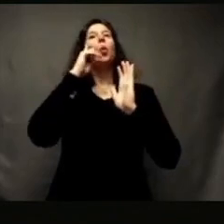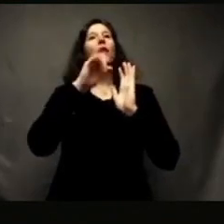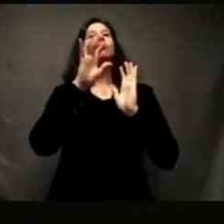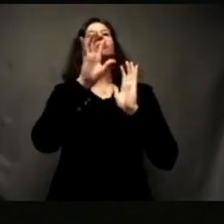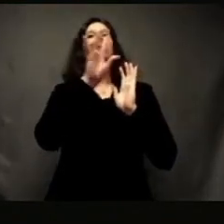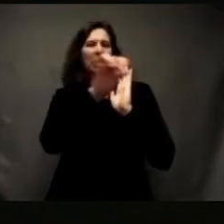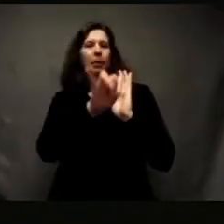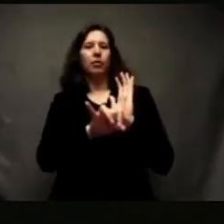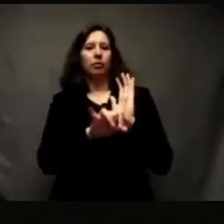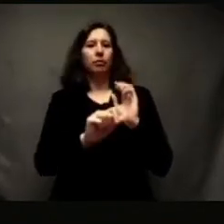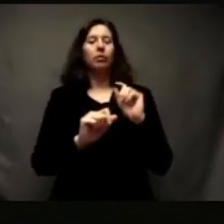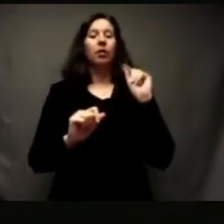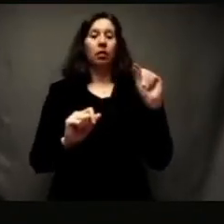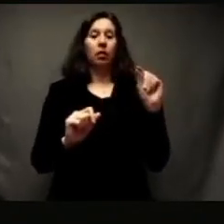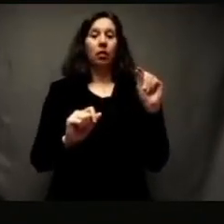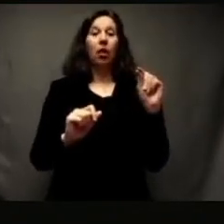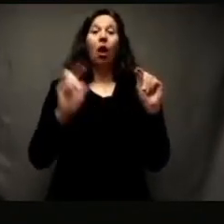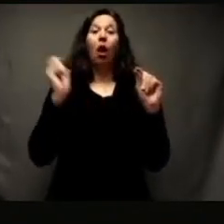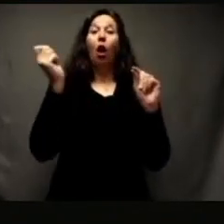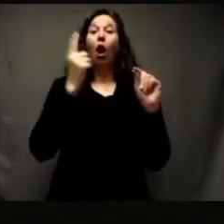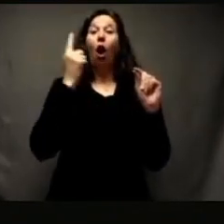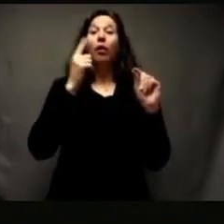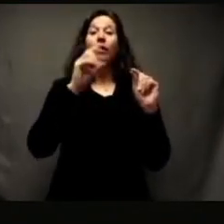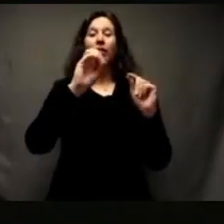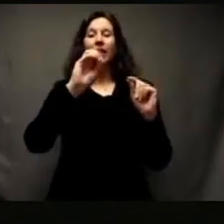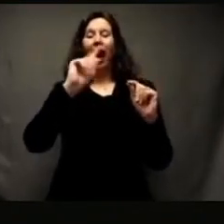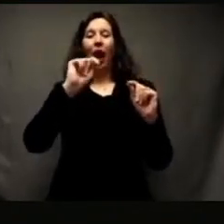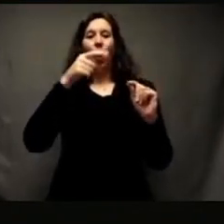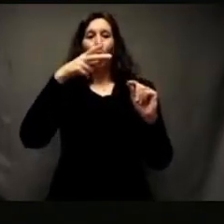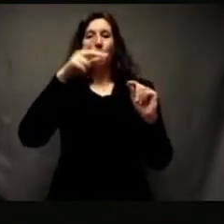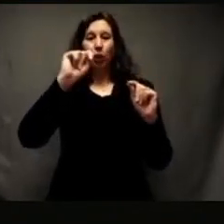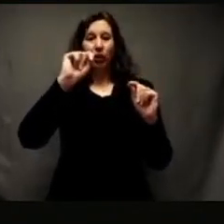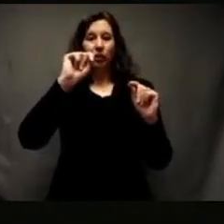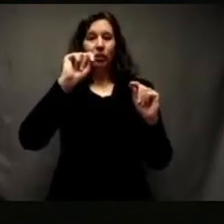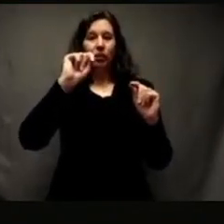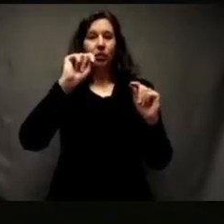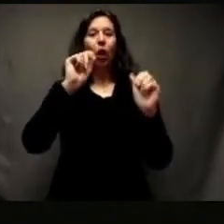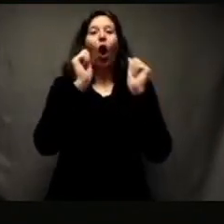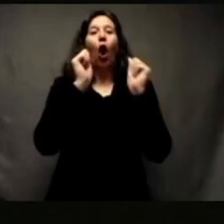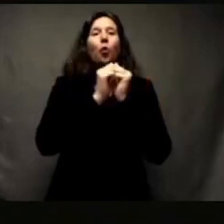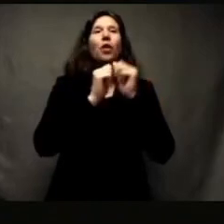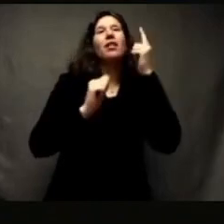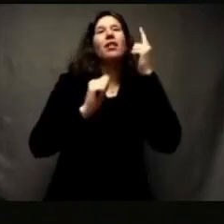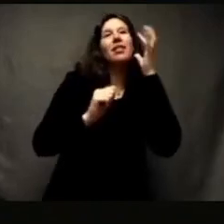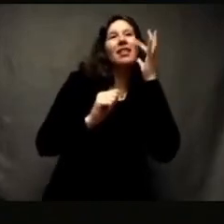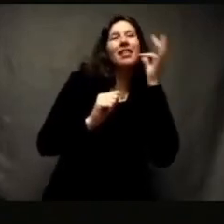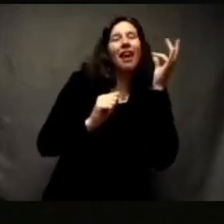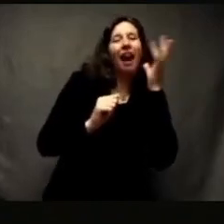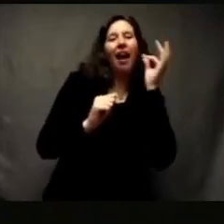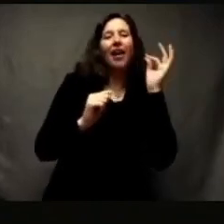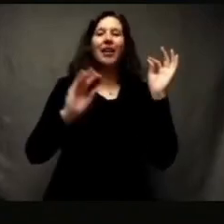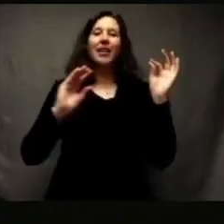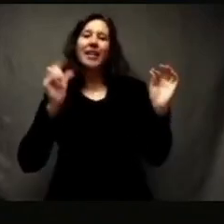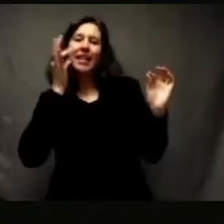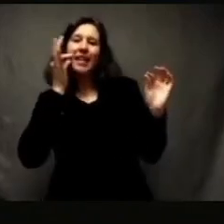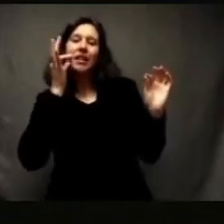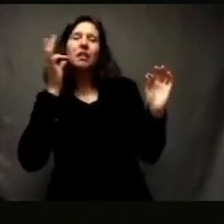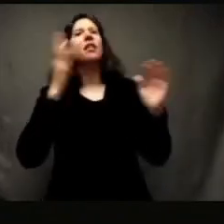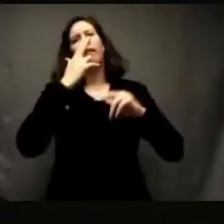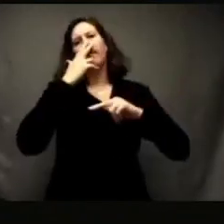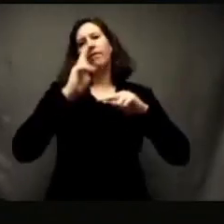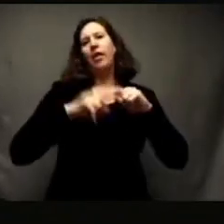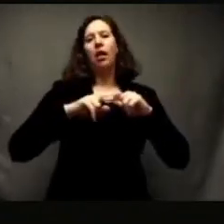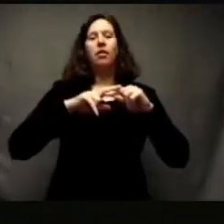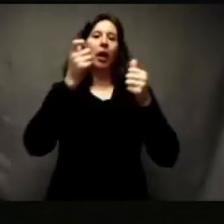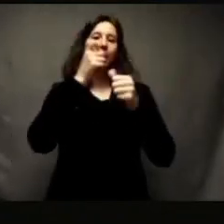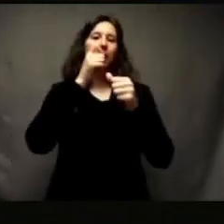main similarity is that all of the outputs here are with cat and kitten, and their animations, and they're fun, and they're on the